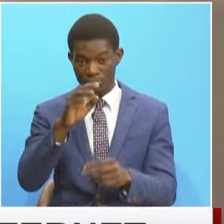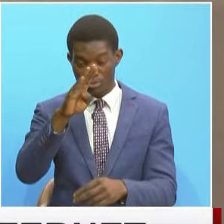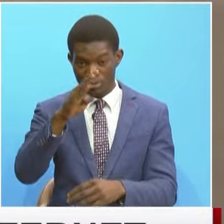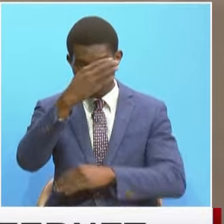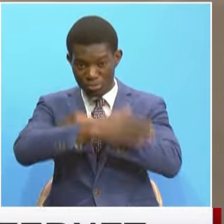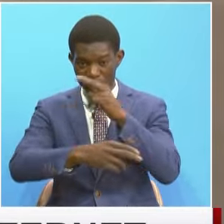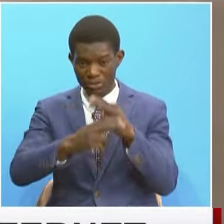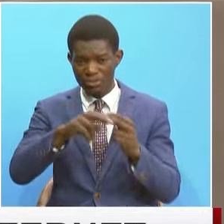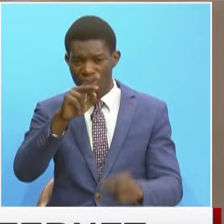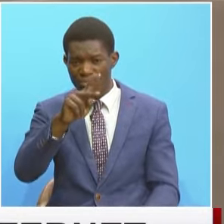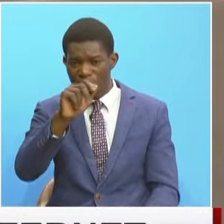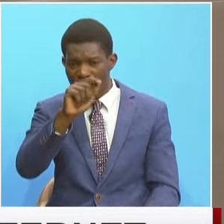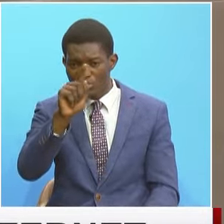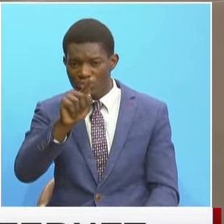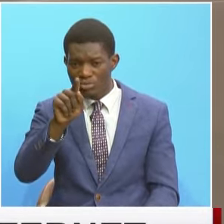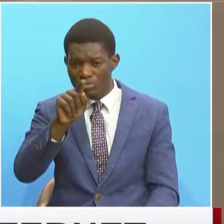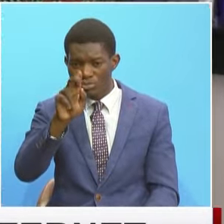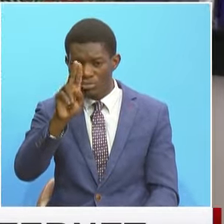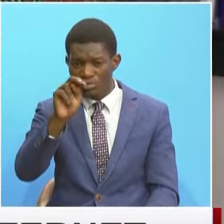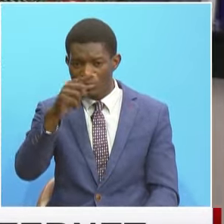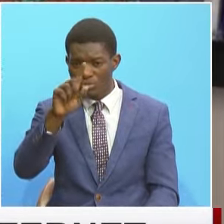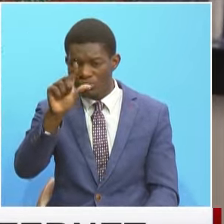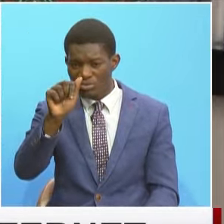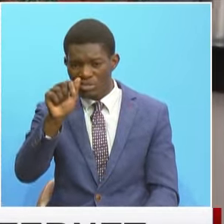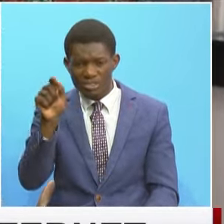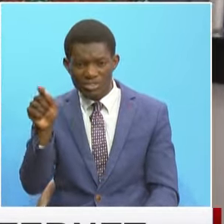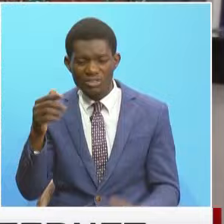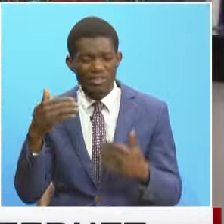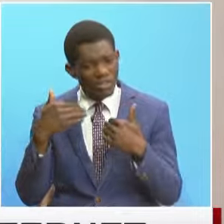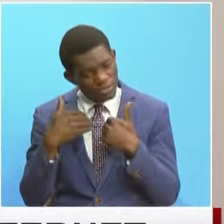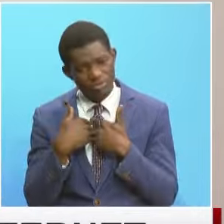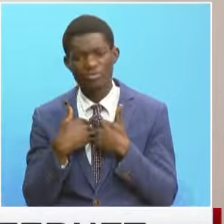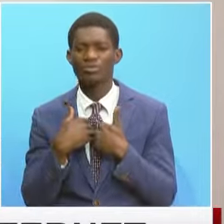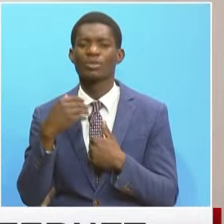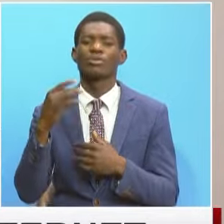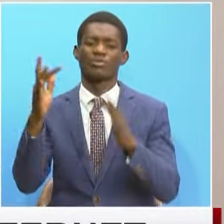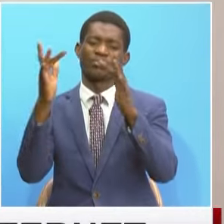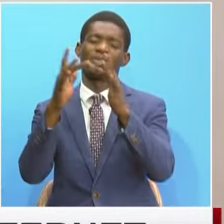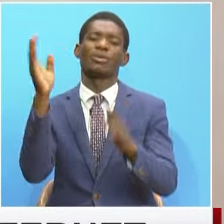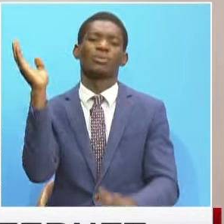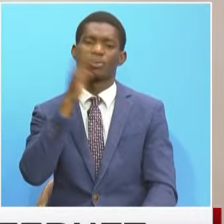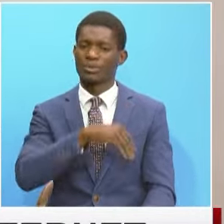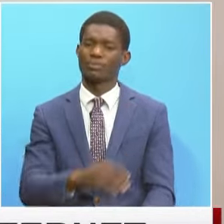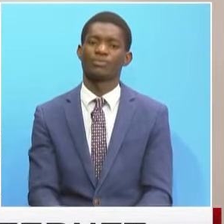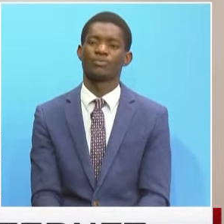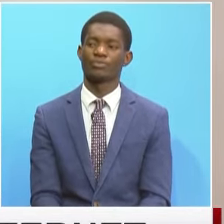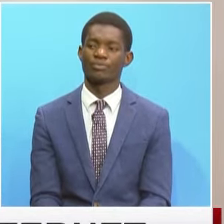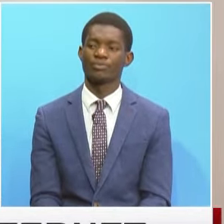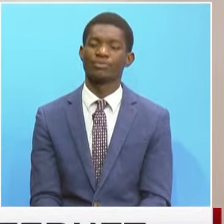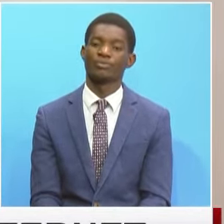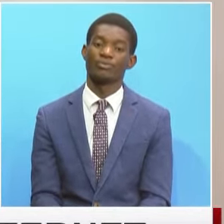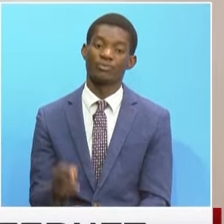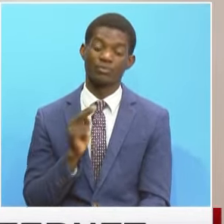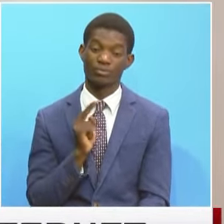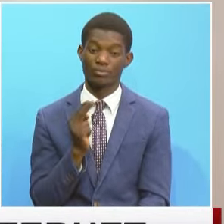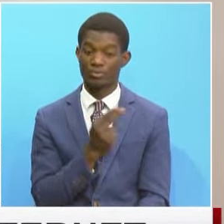in Southern Province, as highlighted by its national coordinator, Percy Chinyama. What we're going to implement here, which is